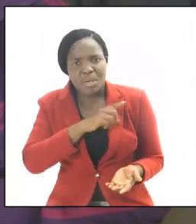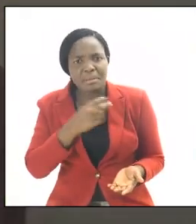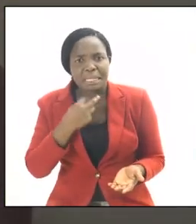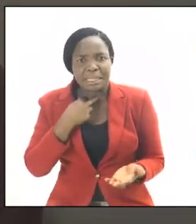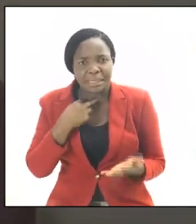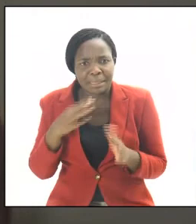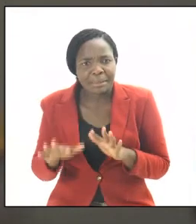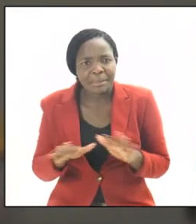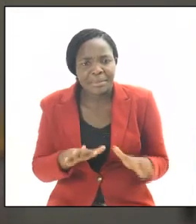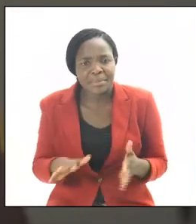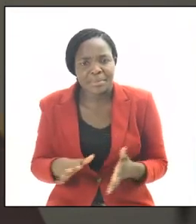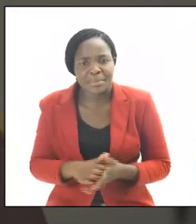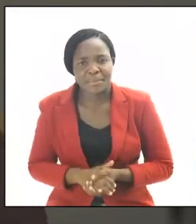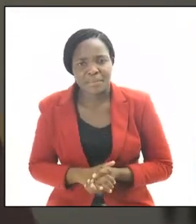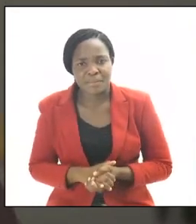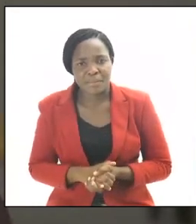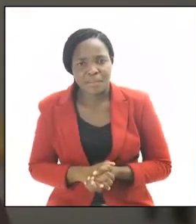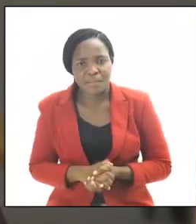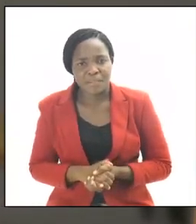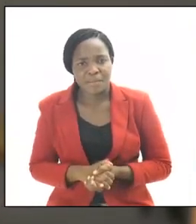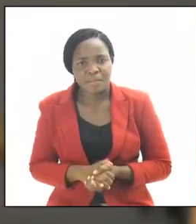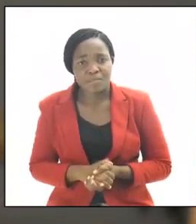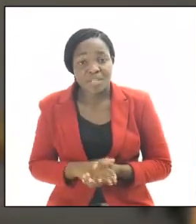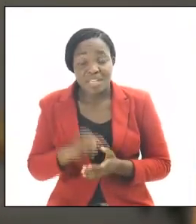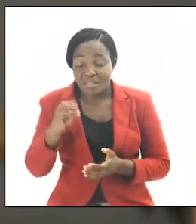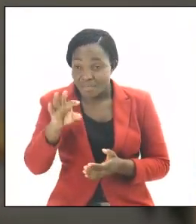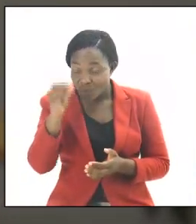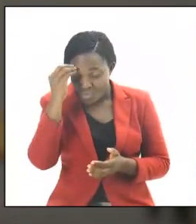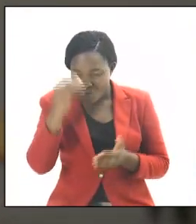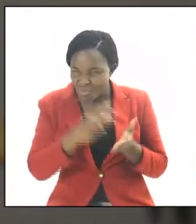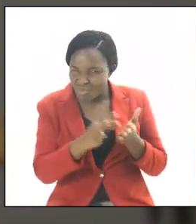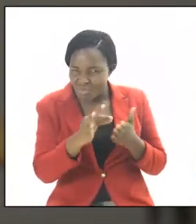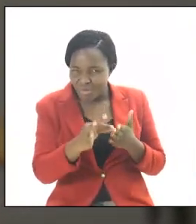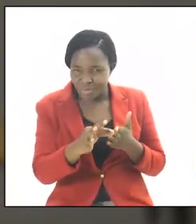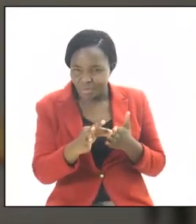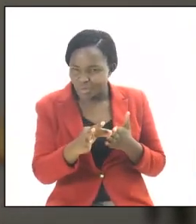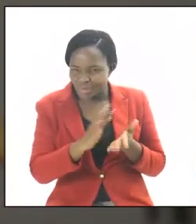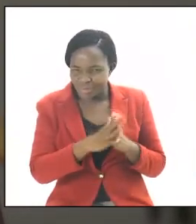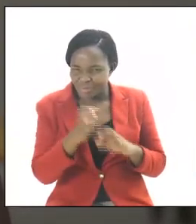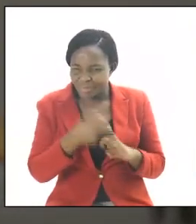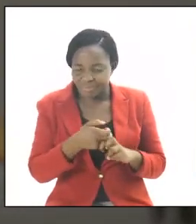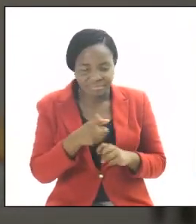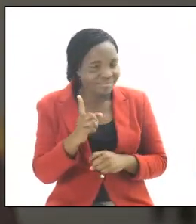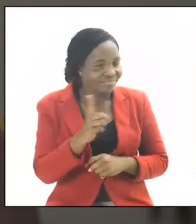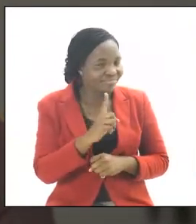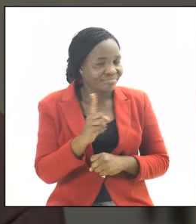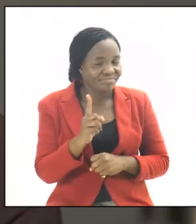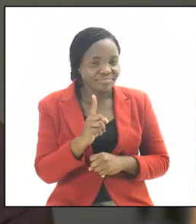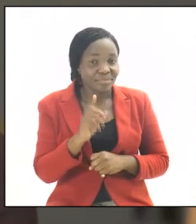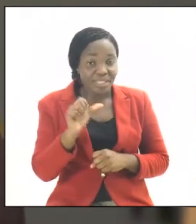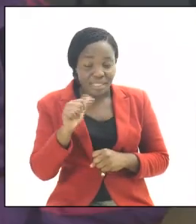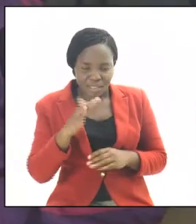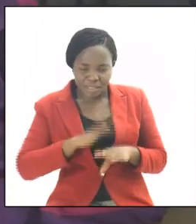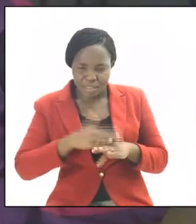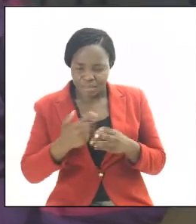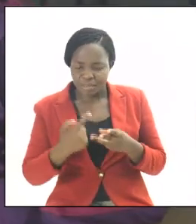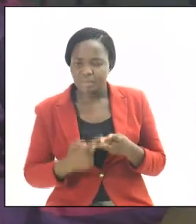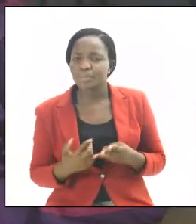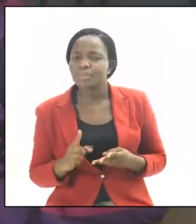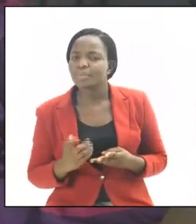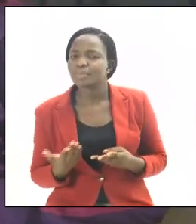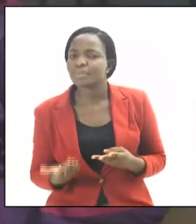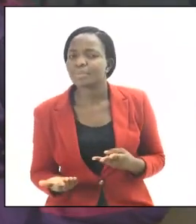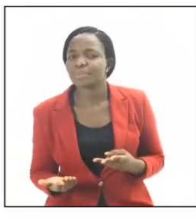much. Yes, once you know all your formulae, it is not that difficult. What is the next example? Here it